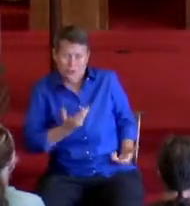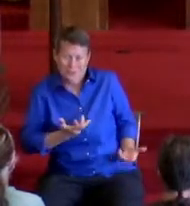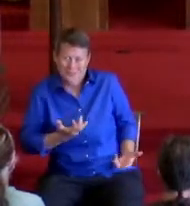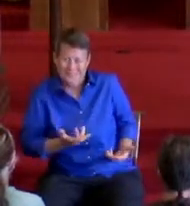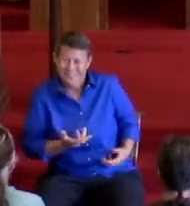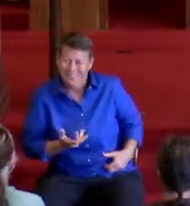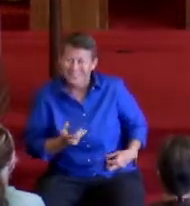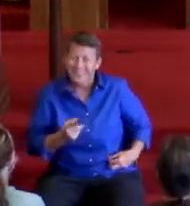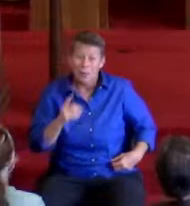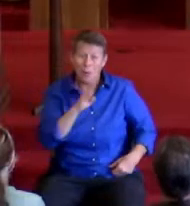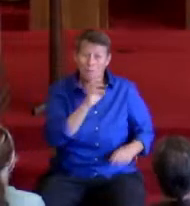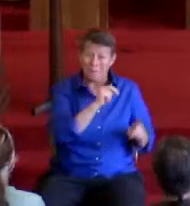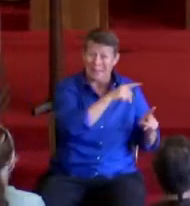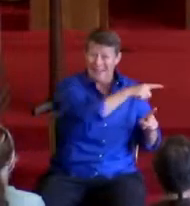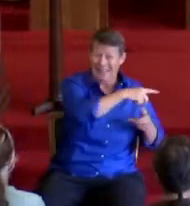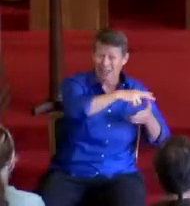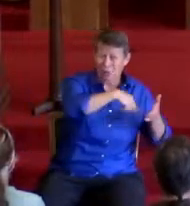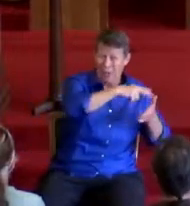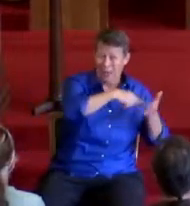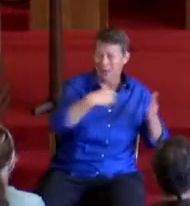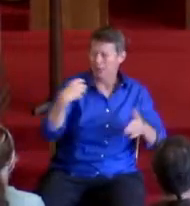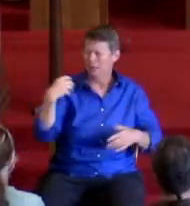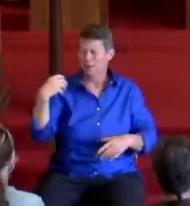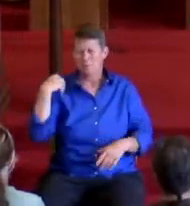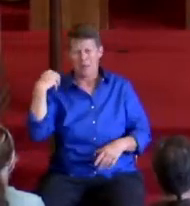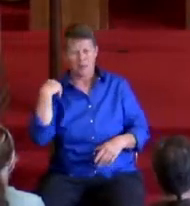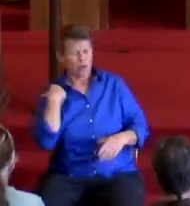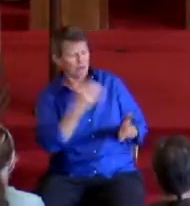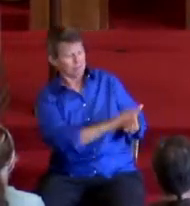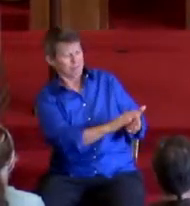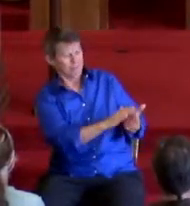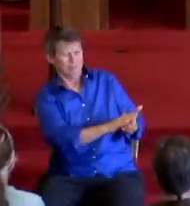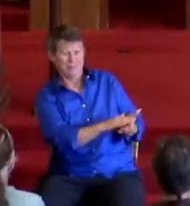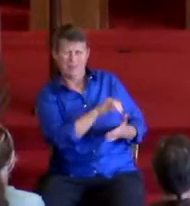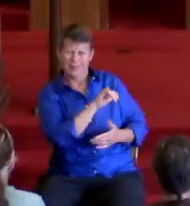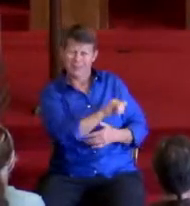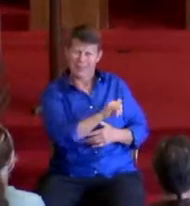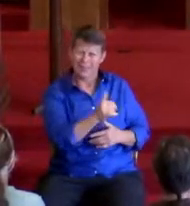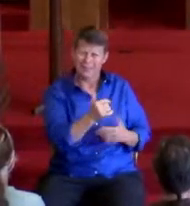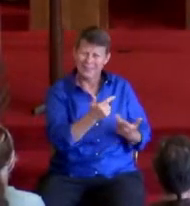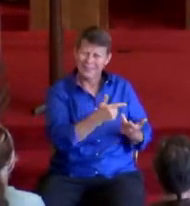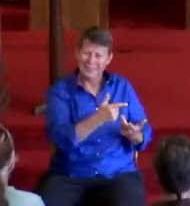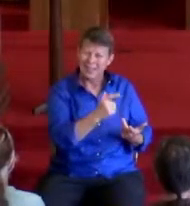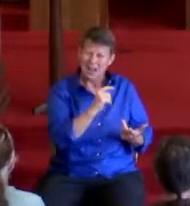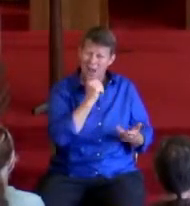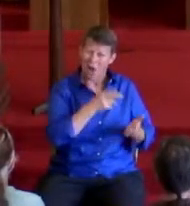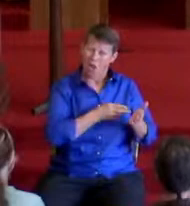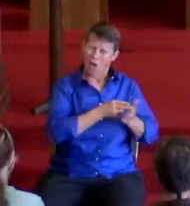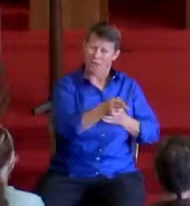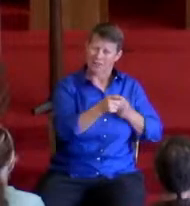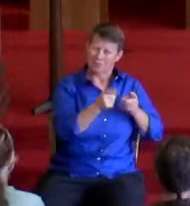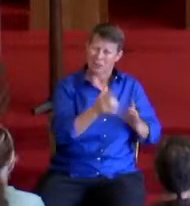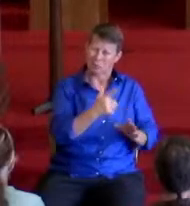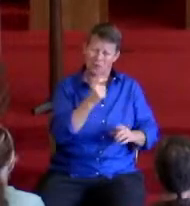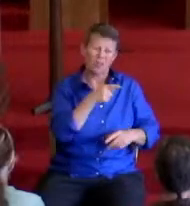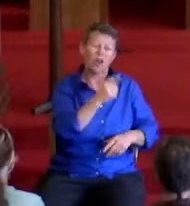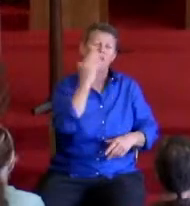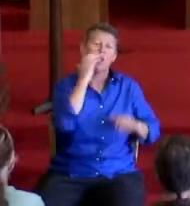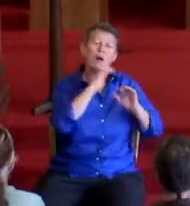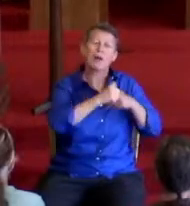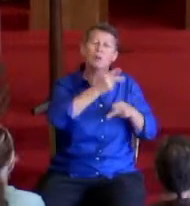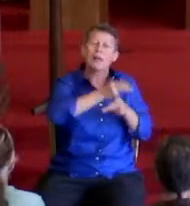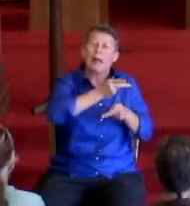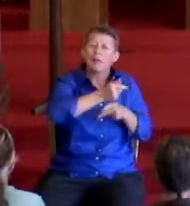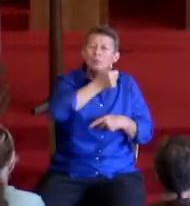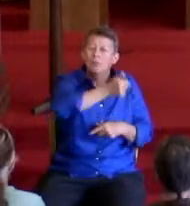As you heard Ben read, the master praised the crooked manager because, quote, he knew how to look after himself. Or the more traditional